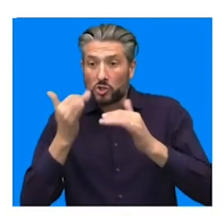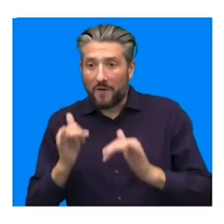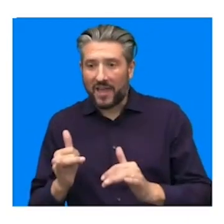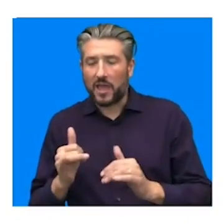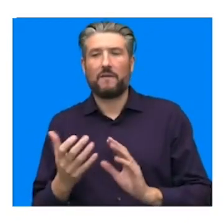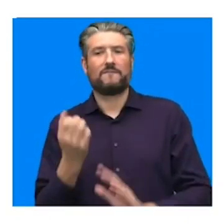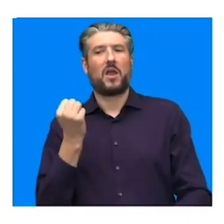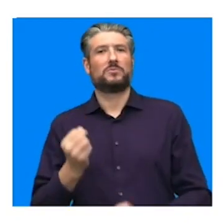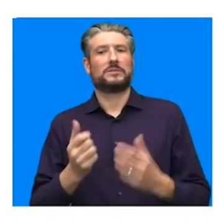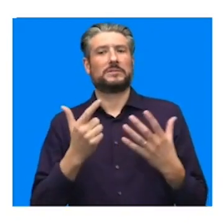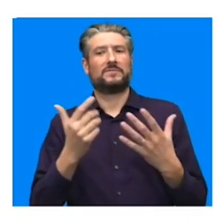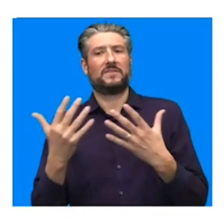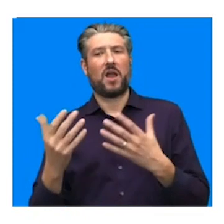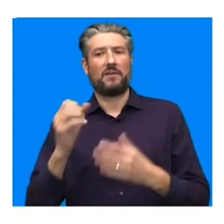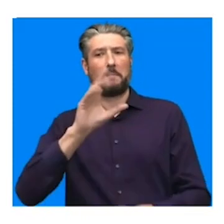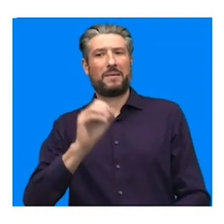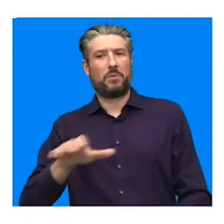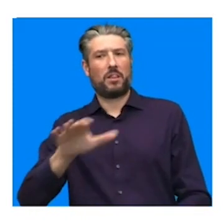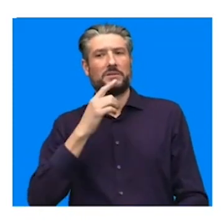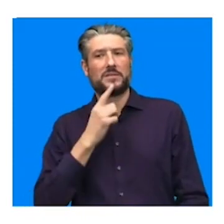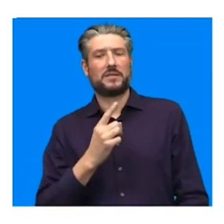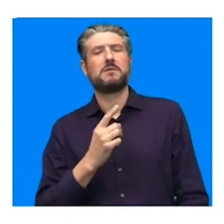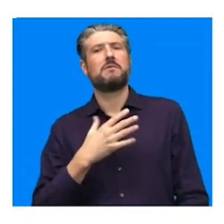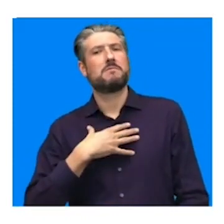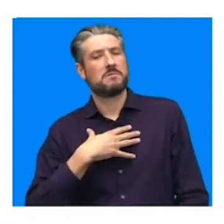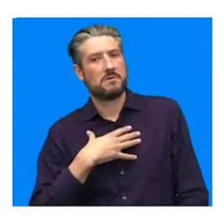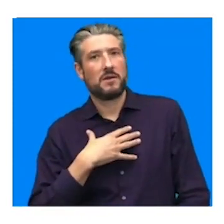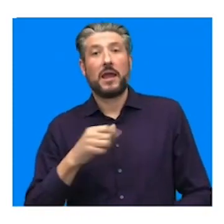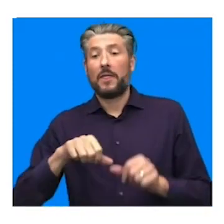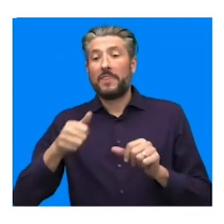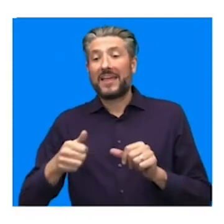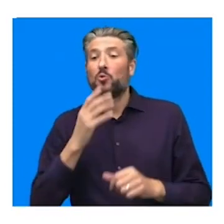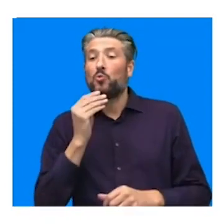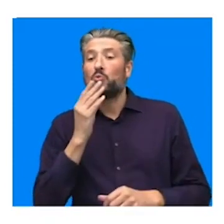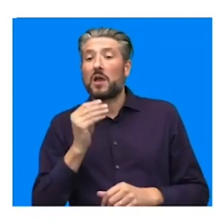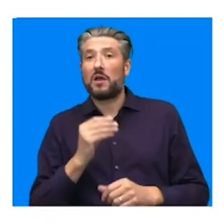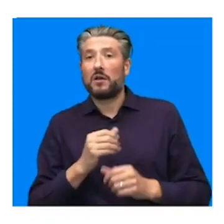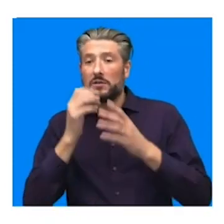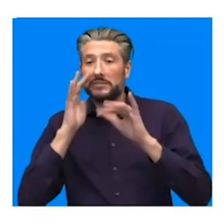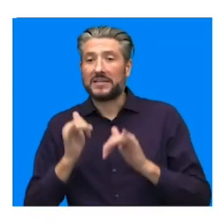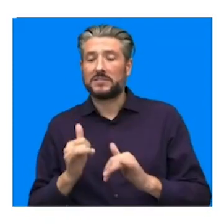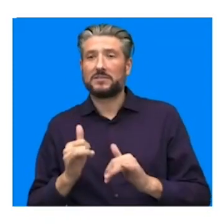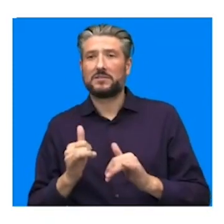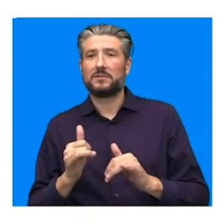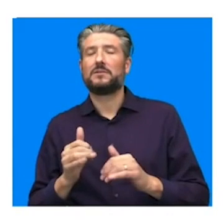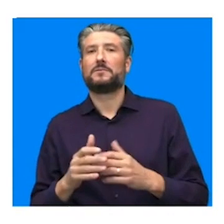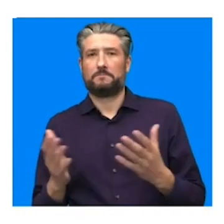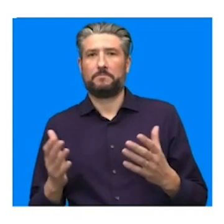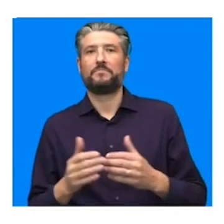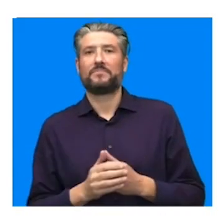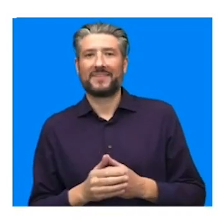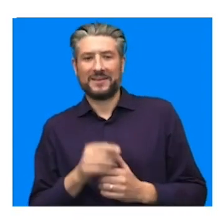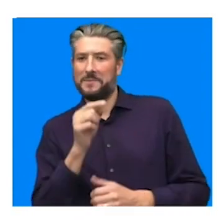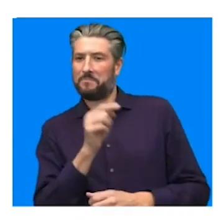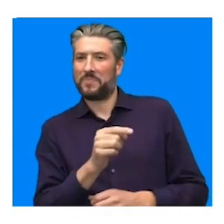people, and then in the usability testing, and Mahika told us that she had these two